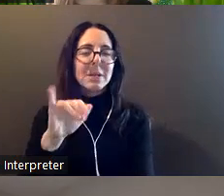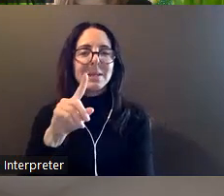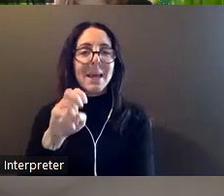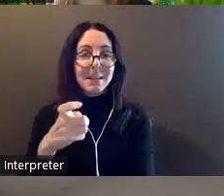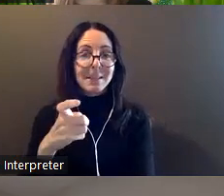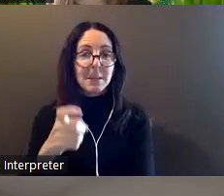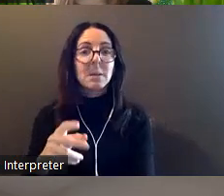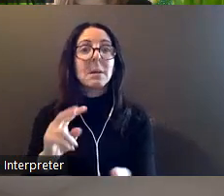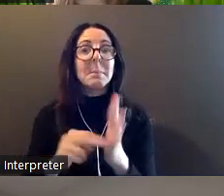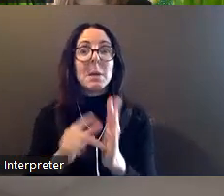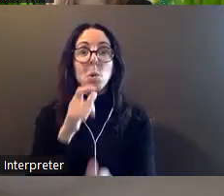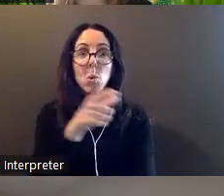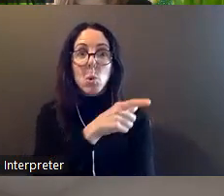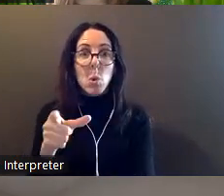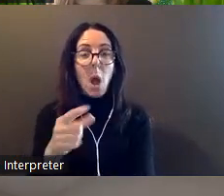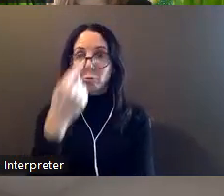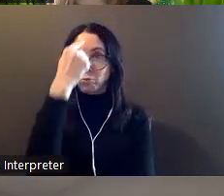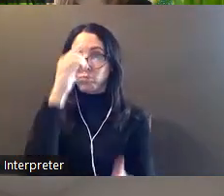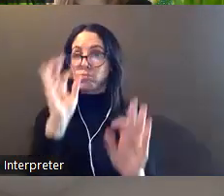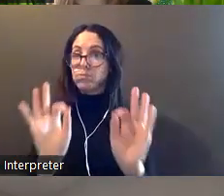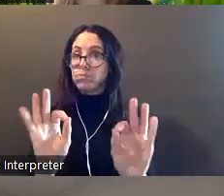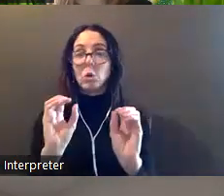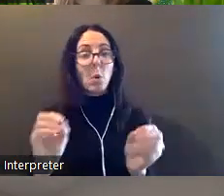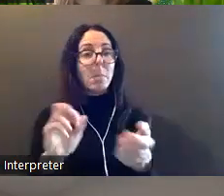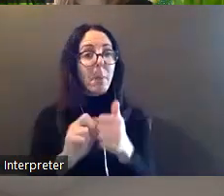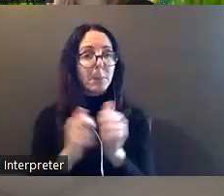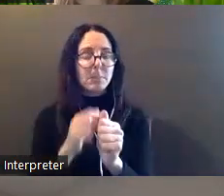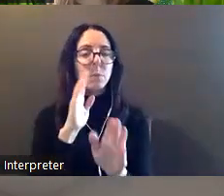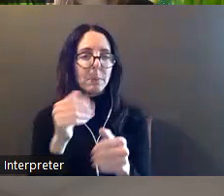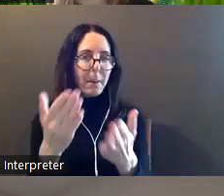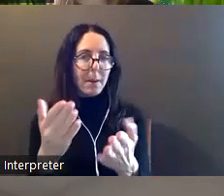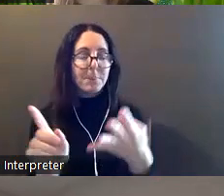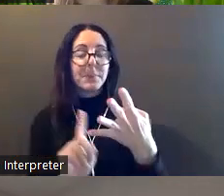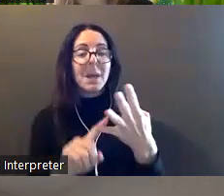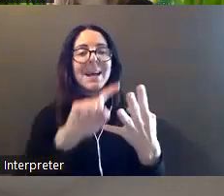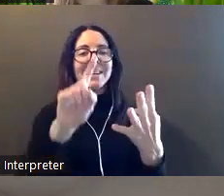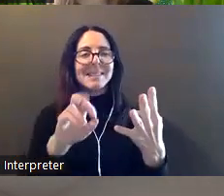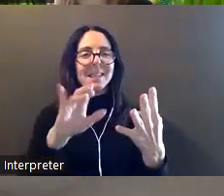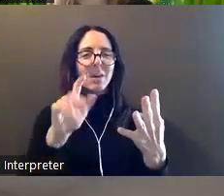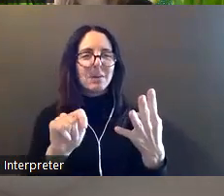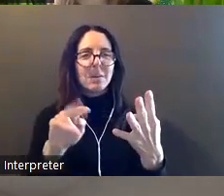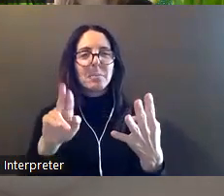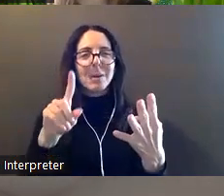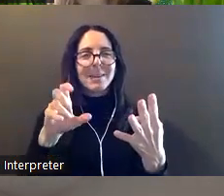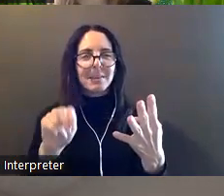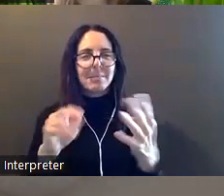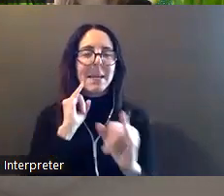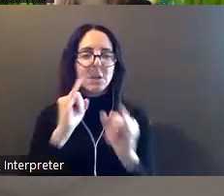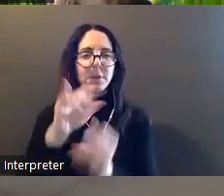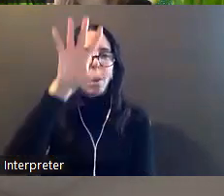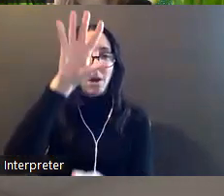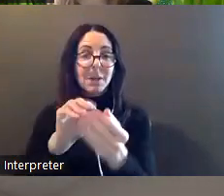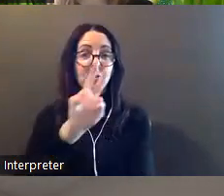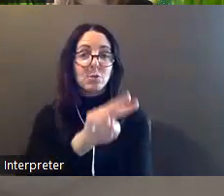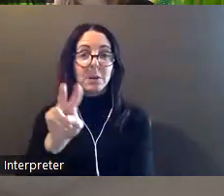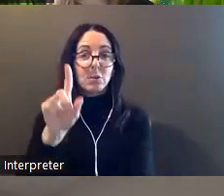clients that do not have cognitive impairment. We have the full Zaret Burden Interview, which is 22